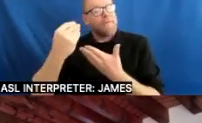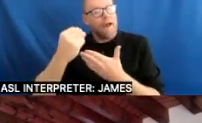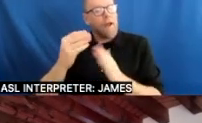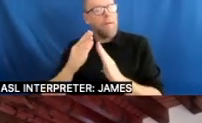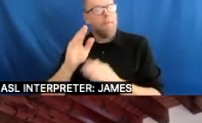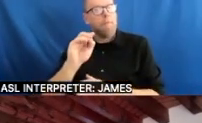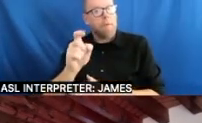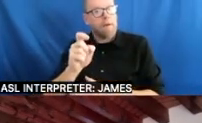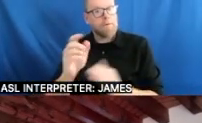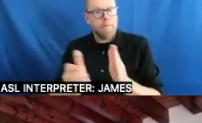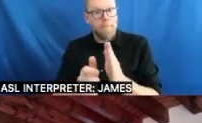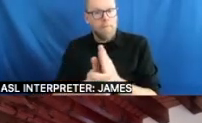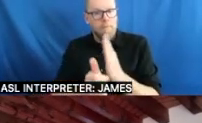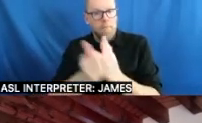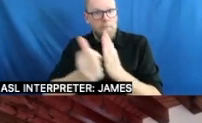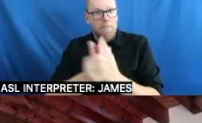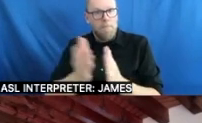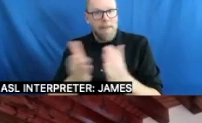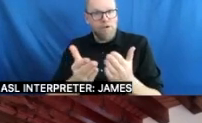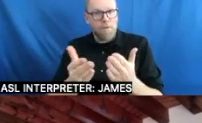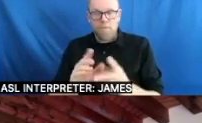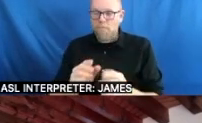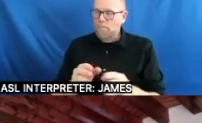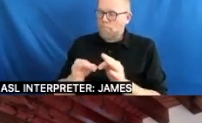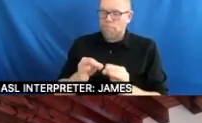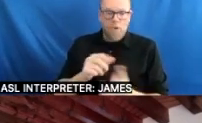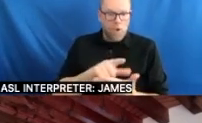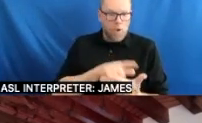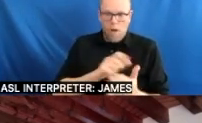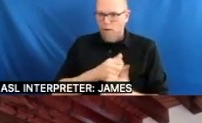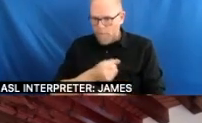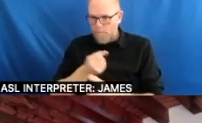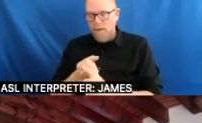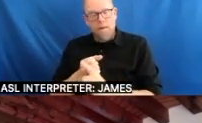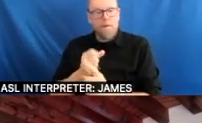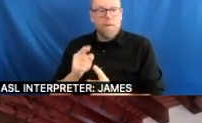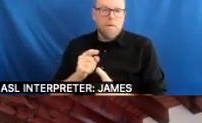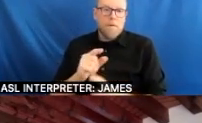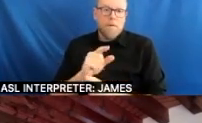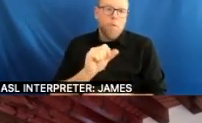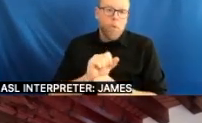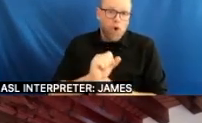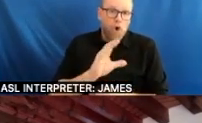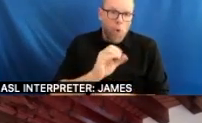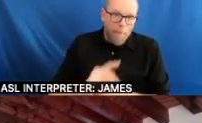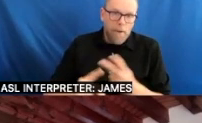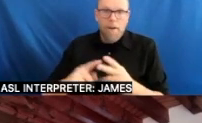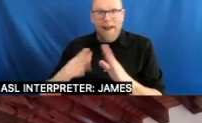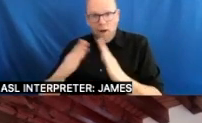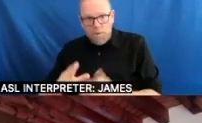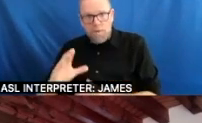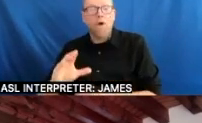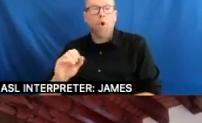that really explain how does the law impact worker co-ops, housing co-ops, um, community land